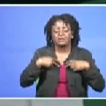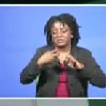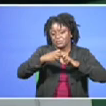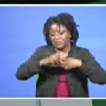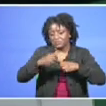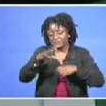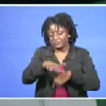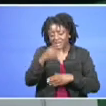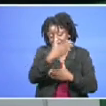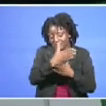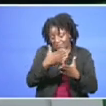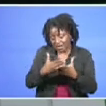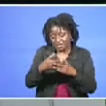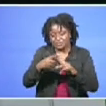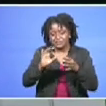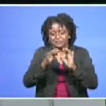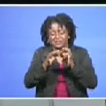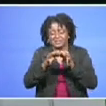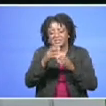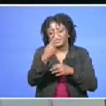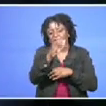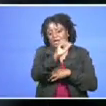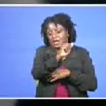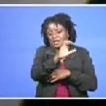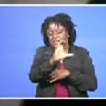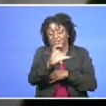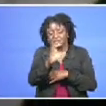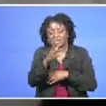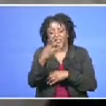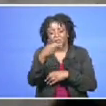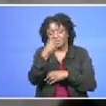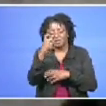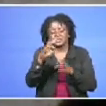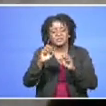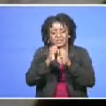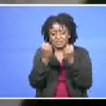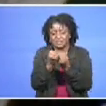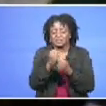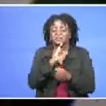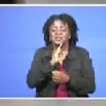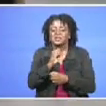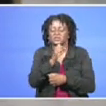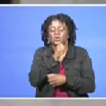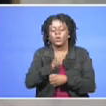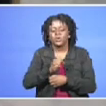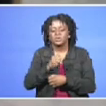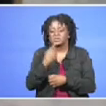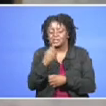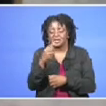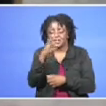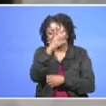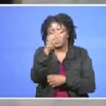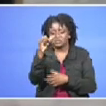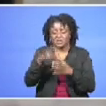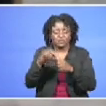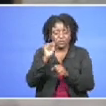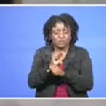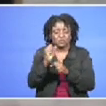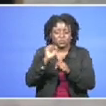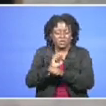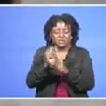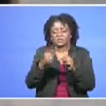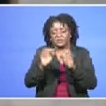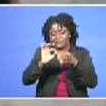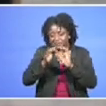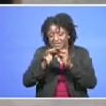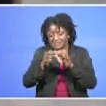fix the air conditioner in the post office building as the system is old. She also indicated that the Ministry of Works is working to fix the